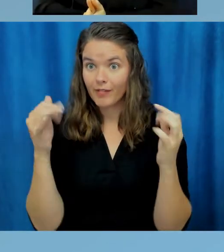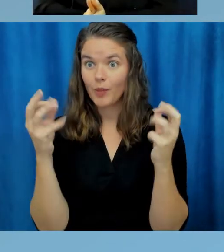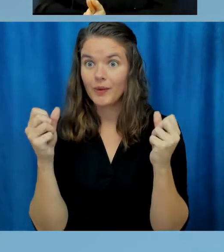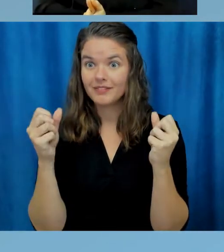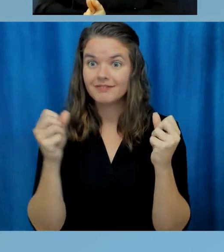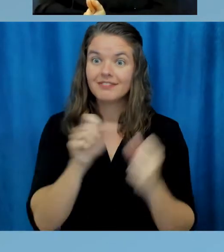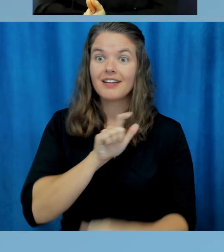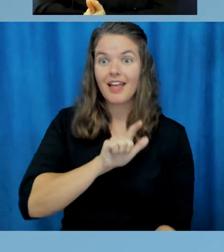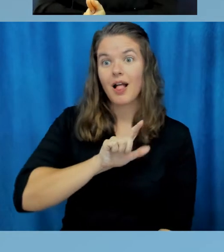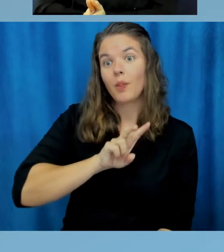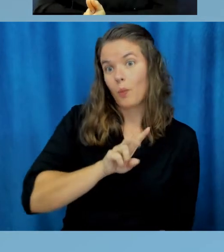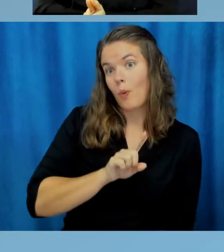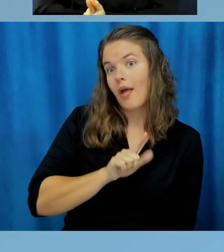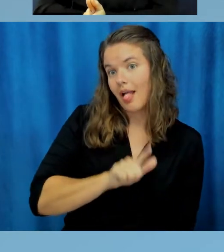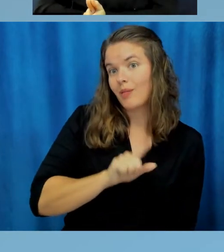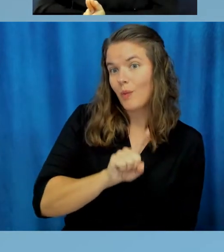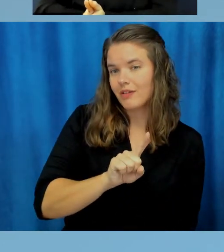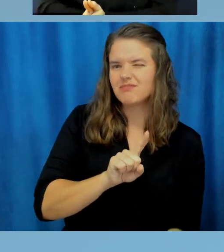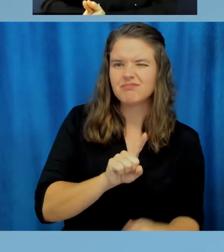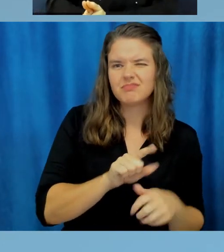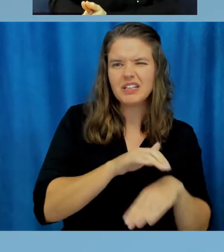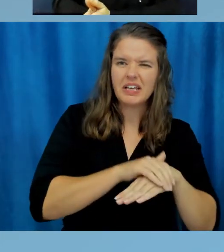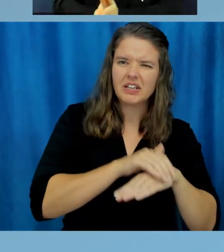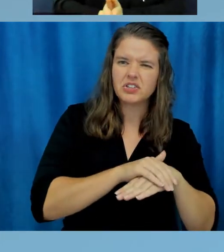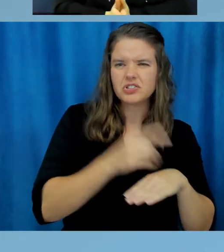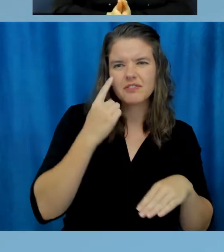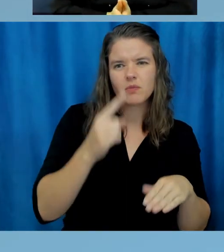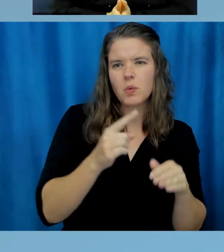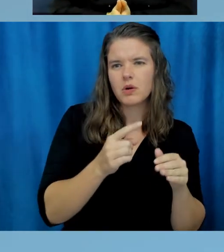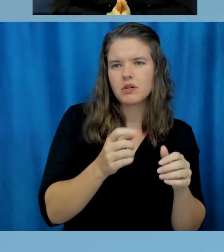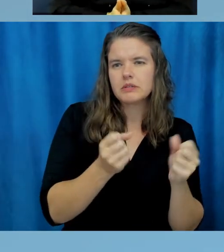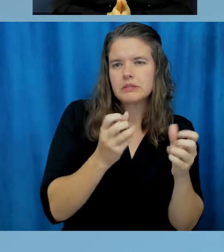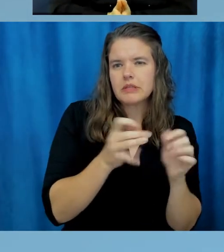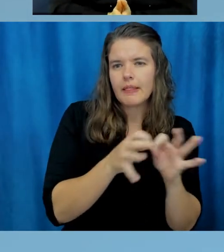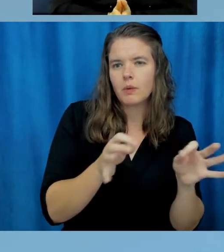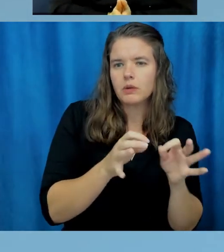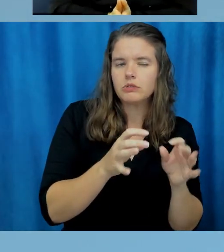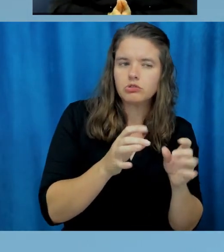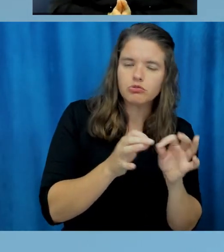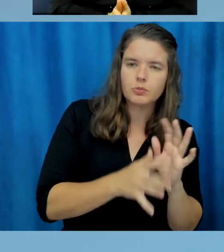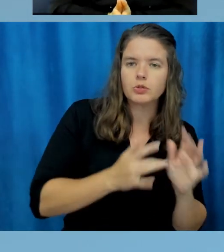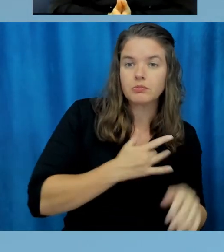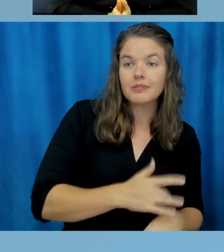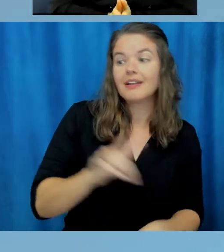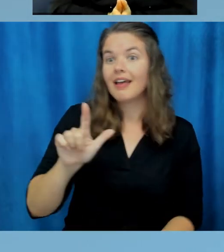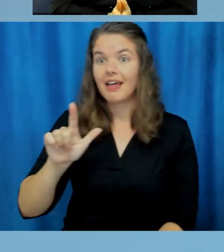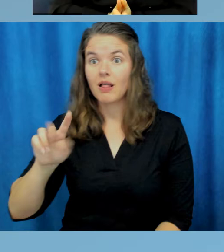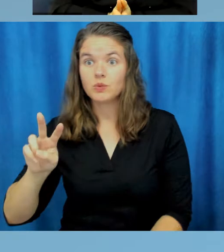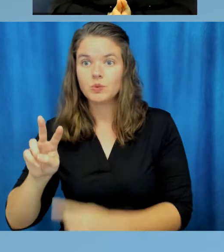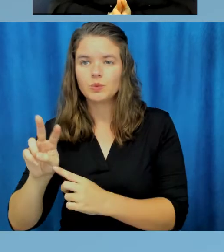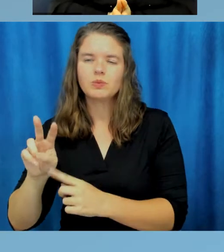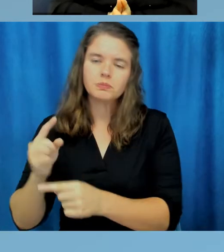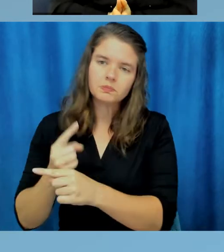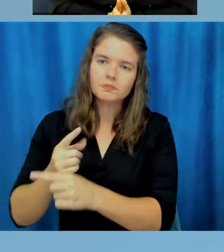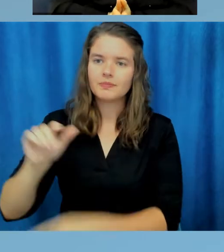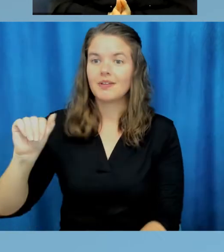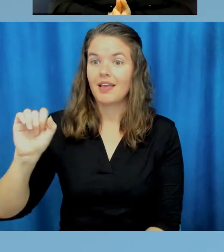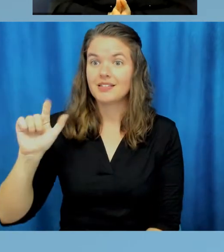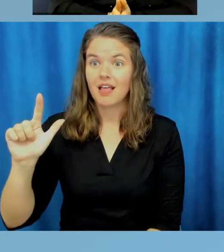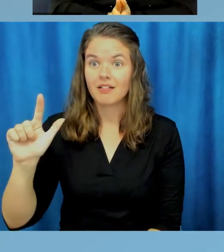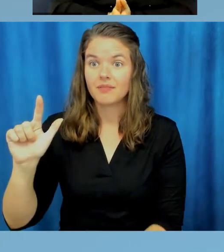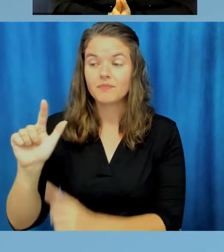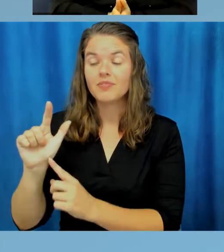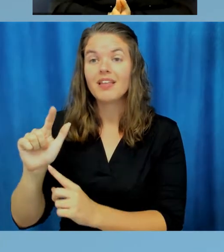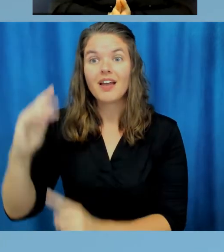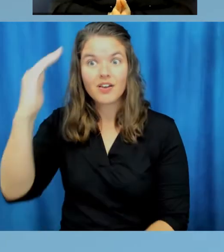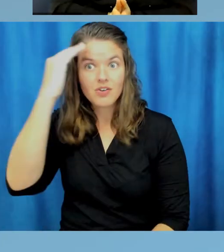is usually English for sign language interpreters, and their L2, which is usually ASL. They have the knowledge and